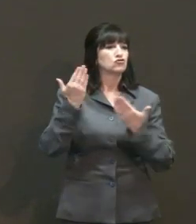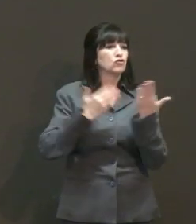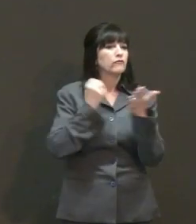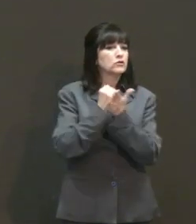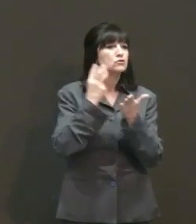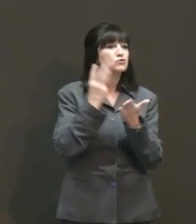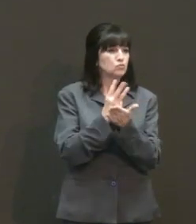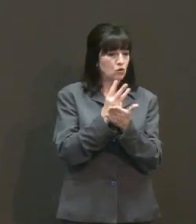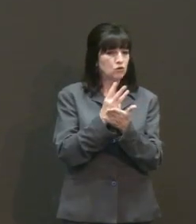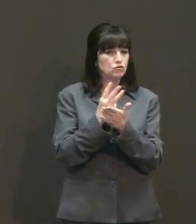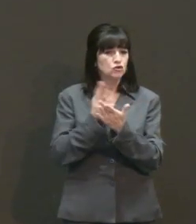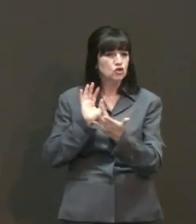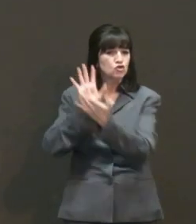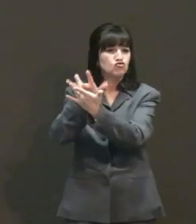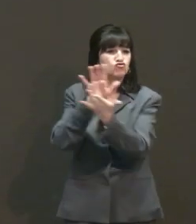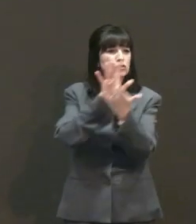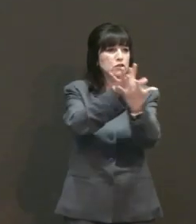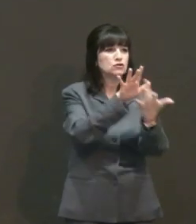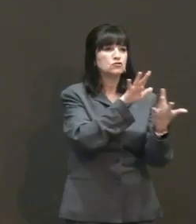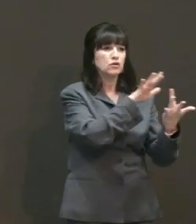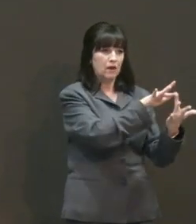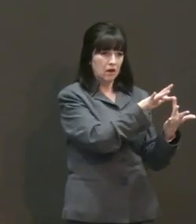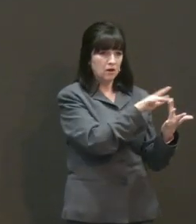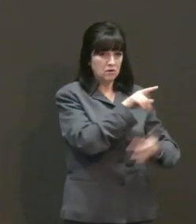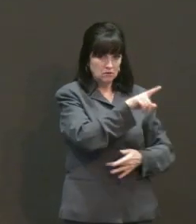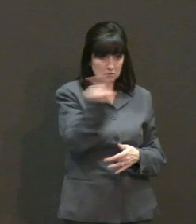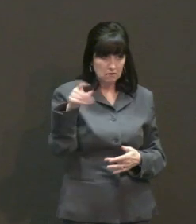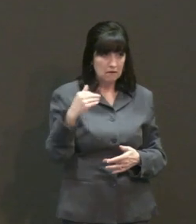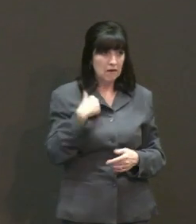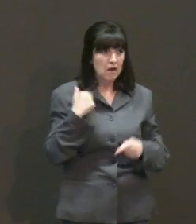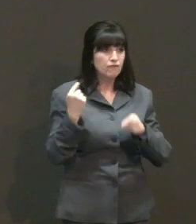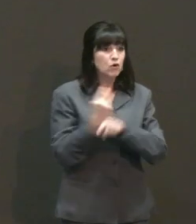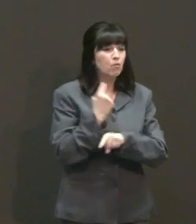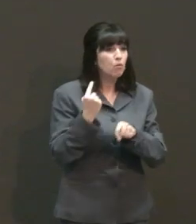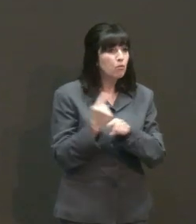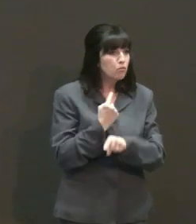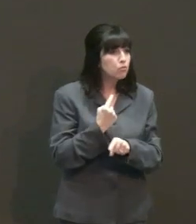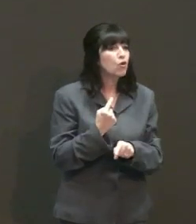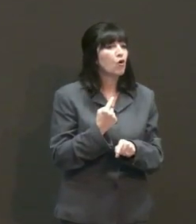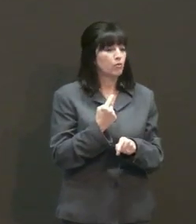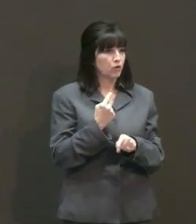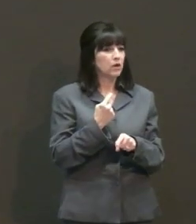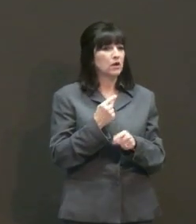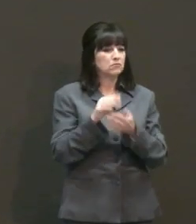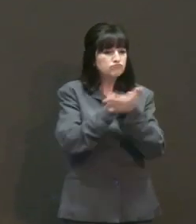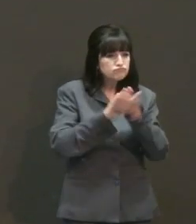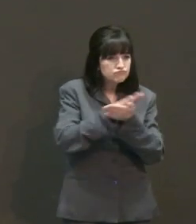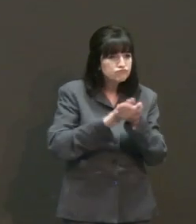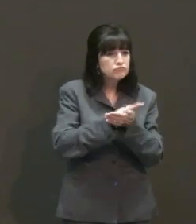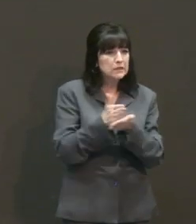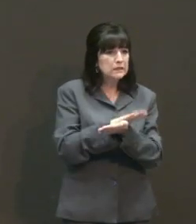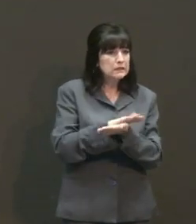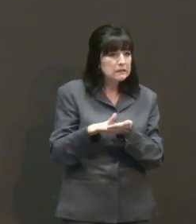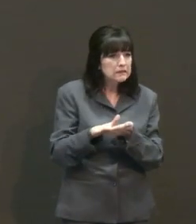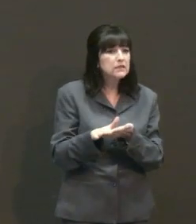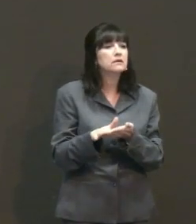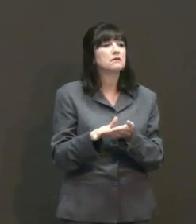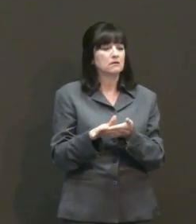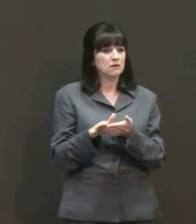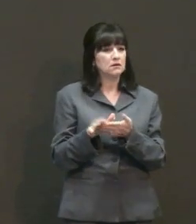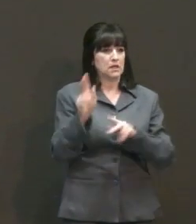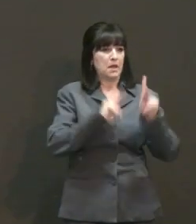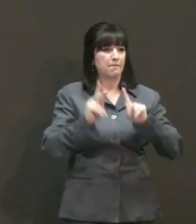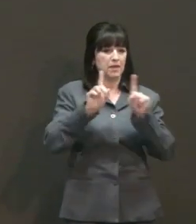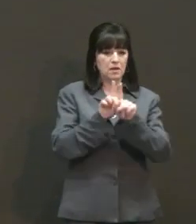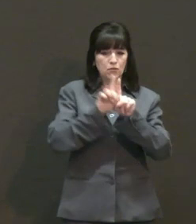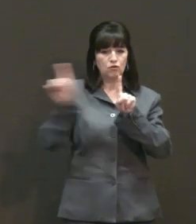get the word out about appropriate hygiene and social distancing during this time, so we don't have an